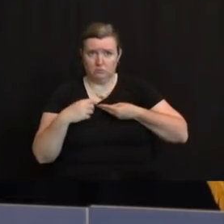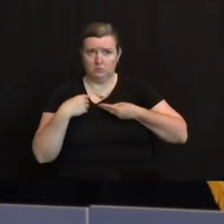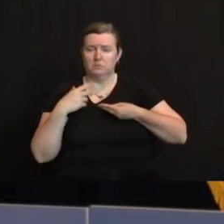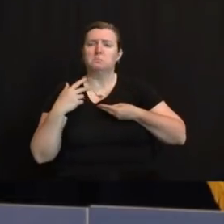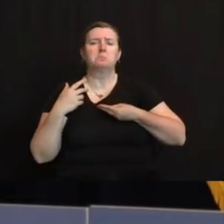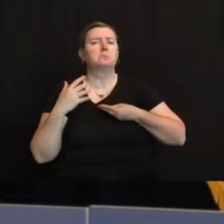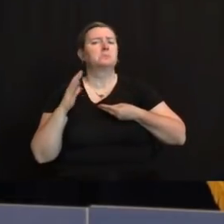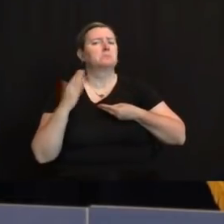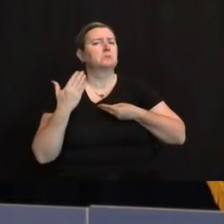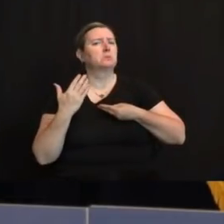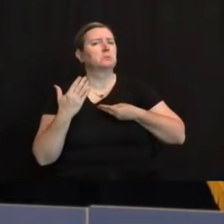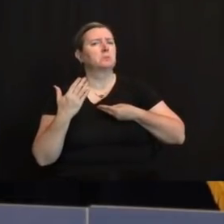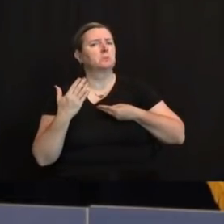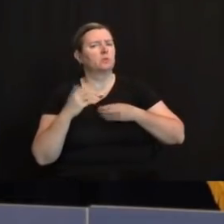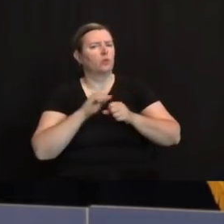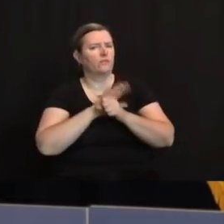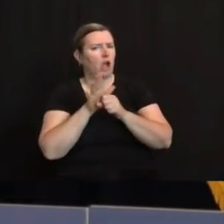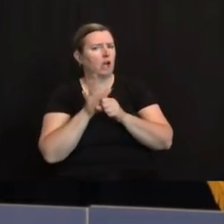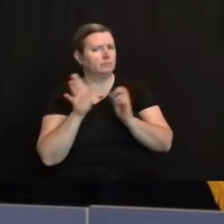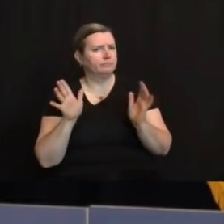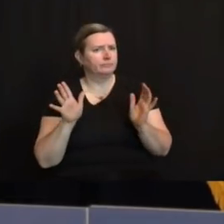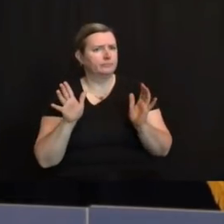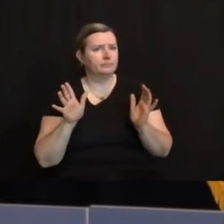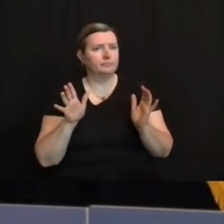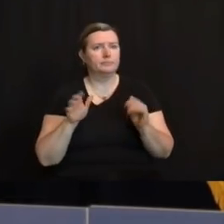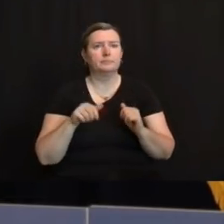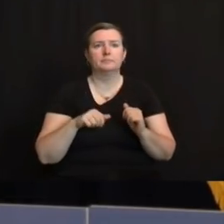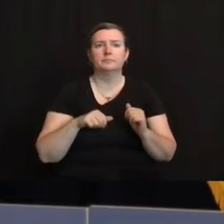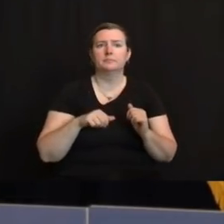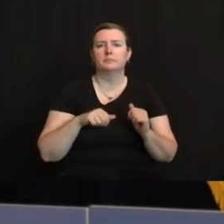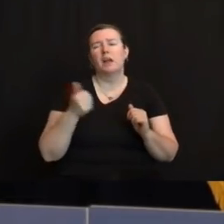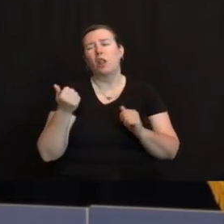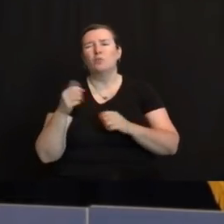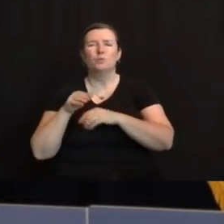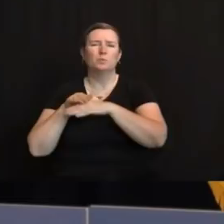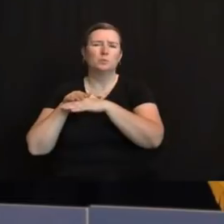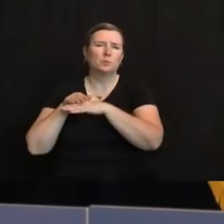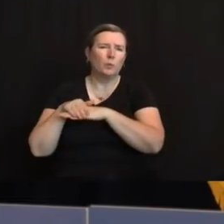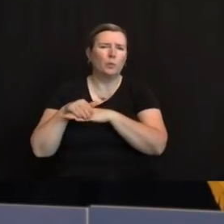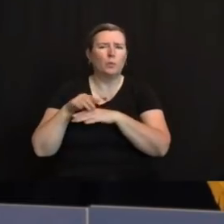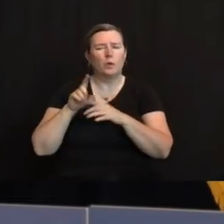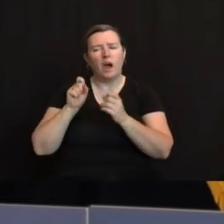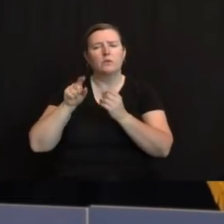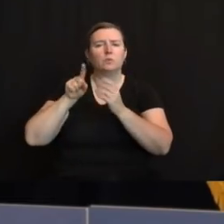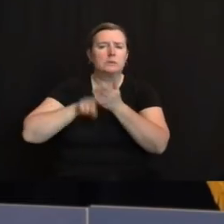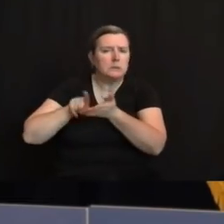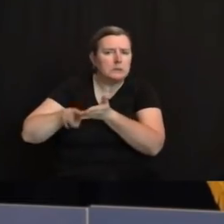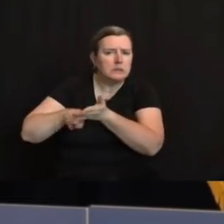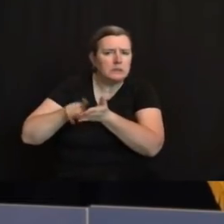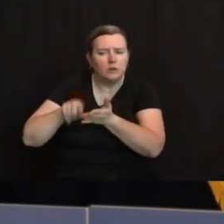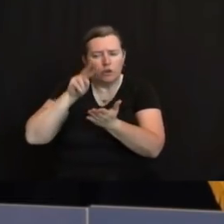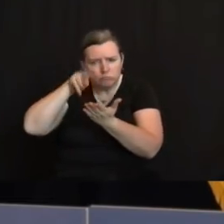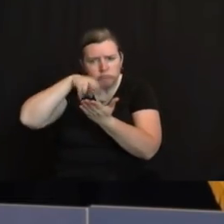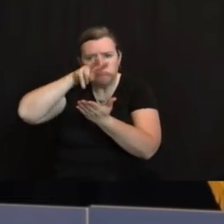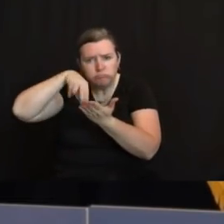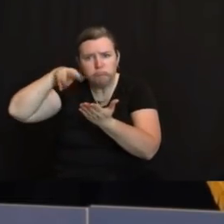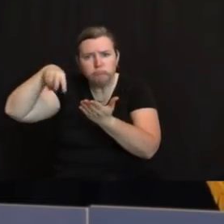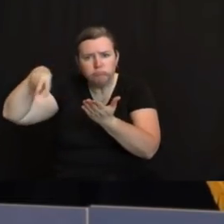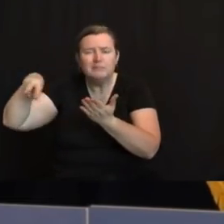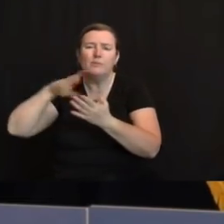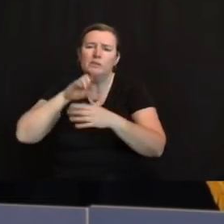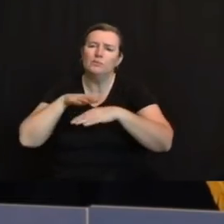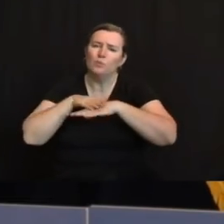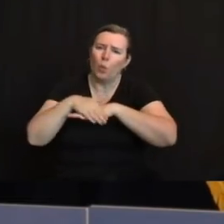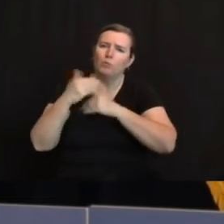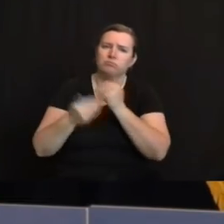deaths. The slower way, and the way that we're hearing about more at this point, is through that death certificate process that I mentioned. And what happens there